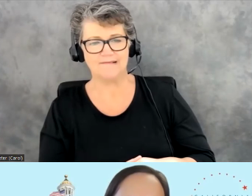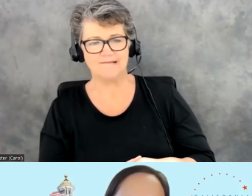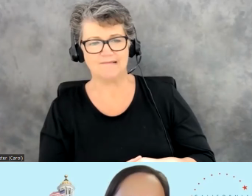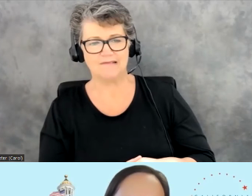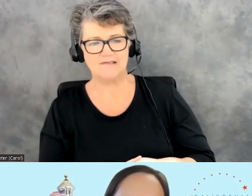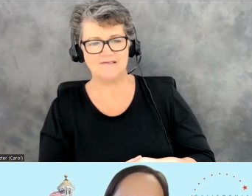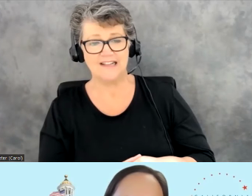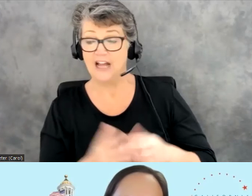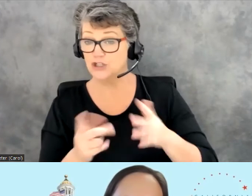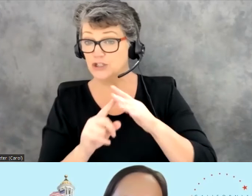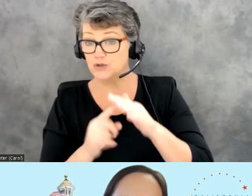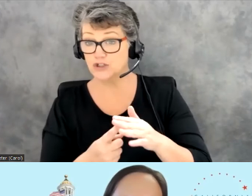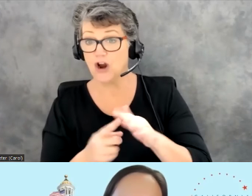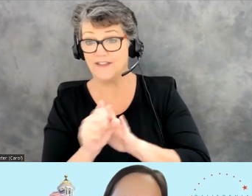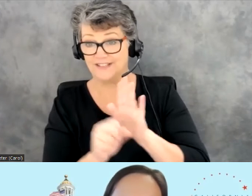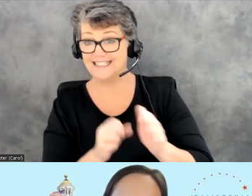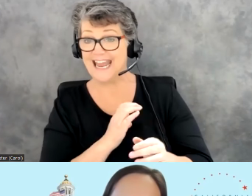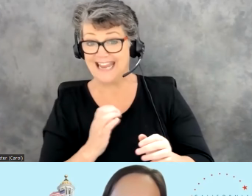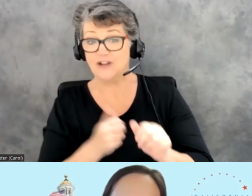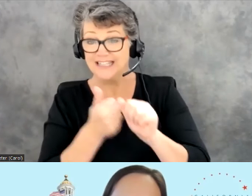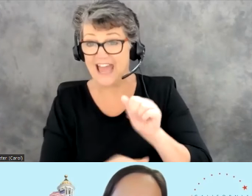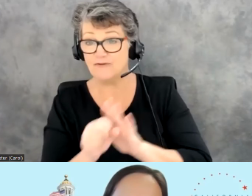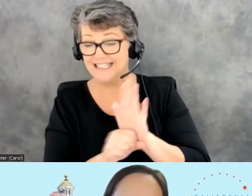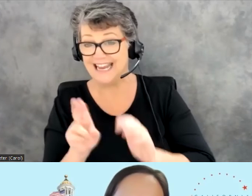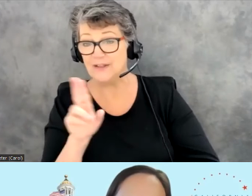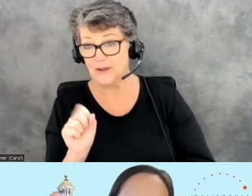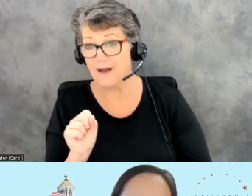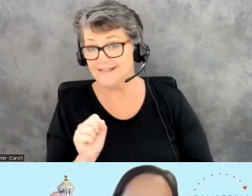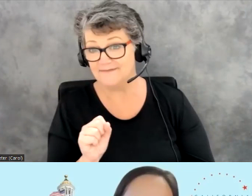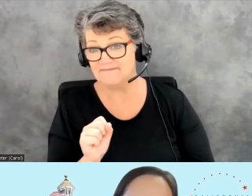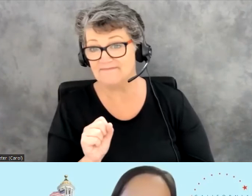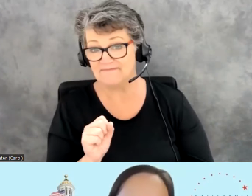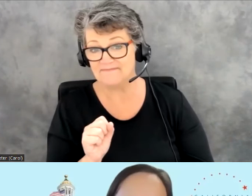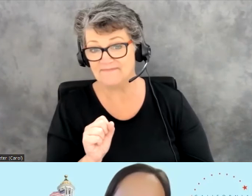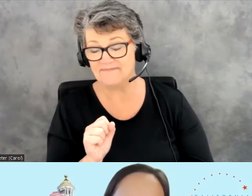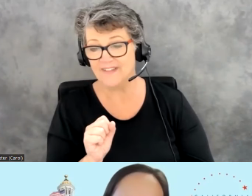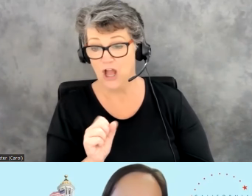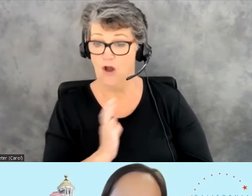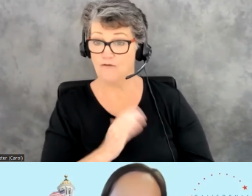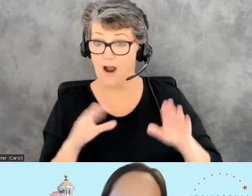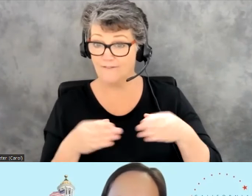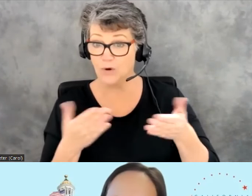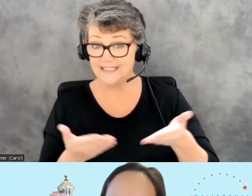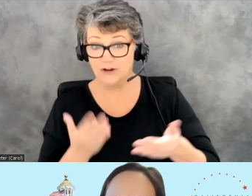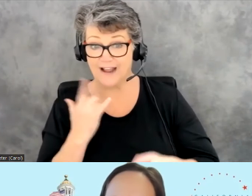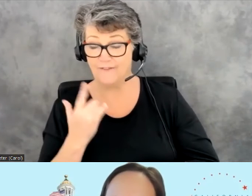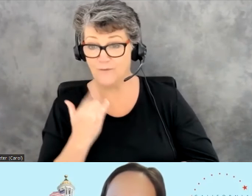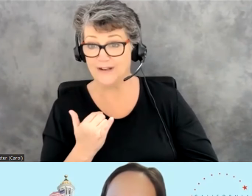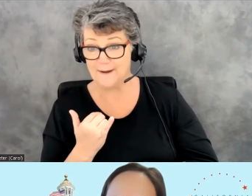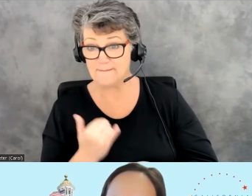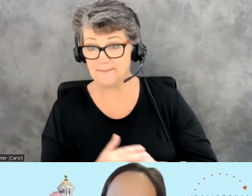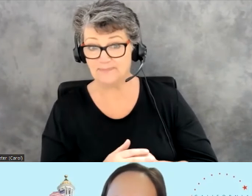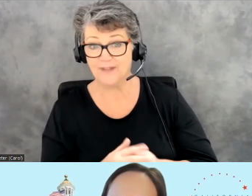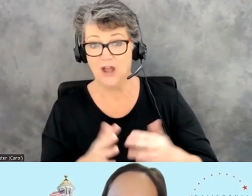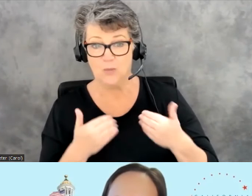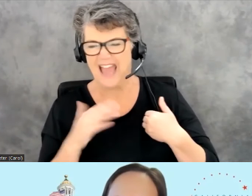And just to start, there's a state council in every state and US territory. For our focus here in California, we